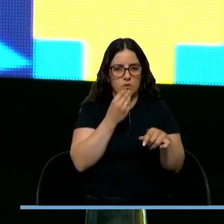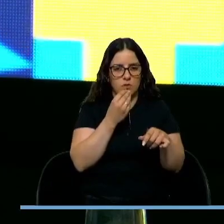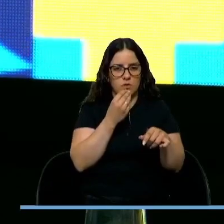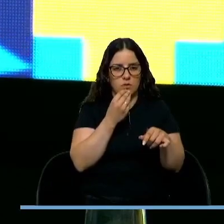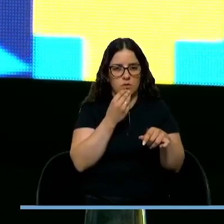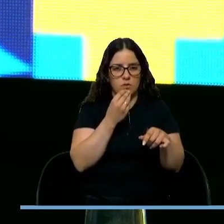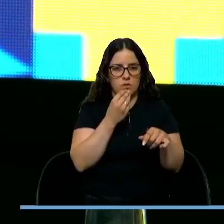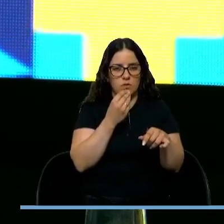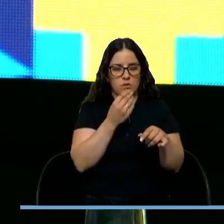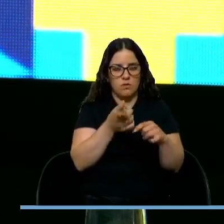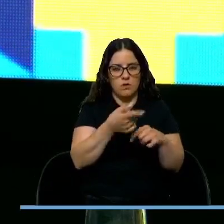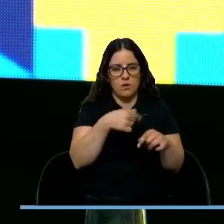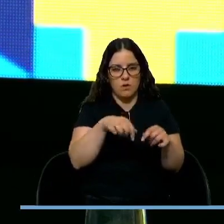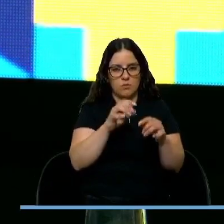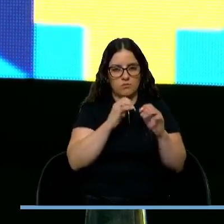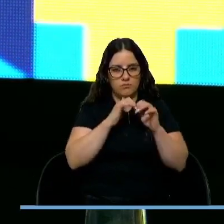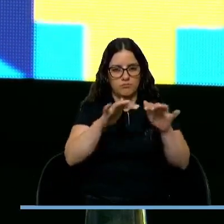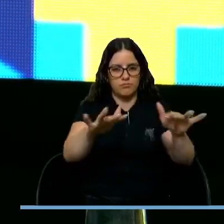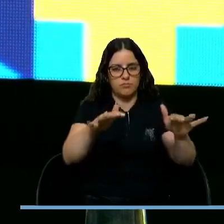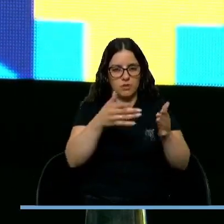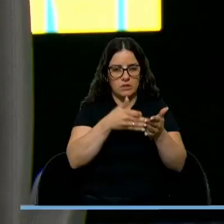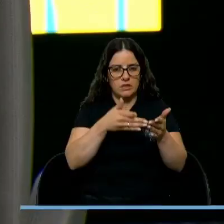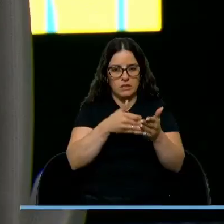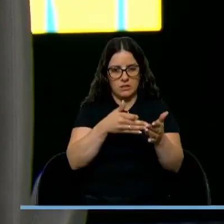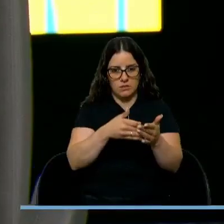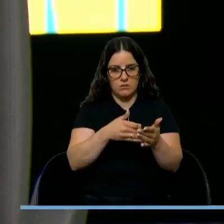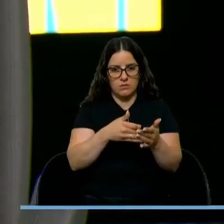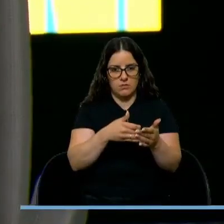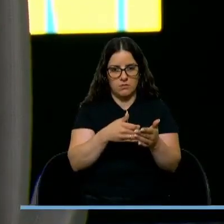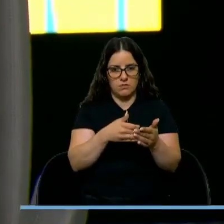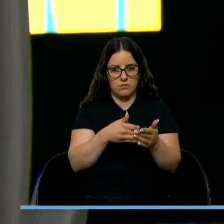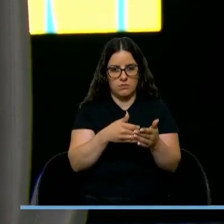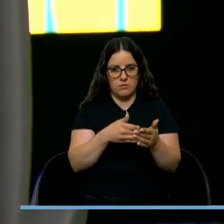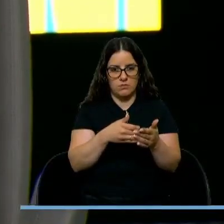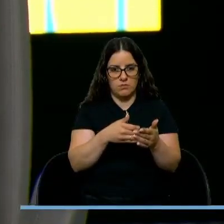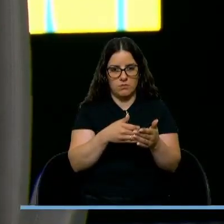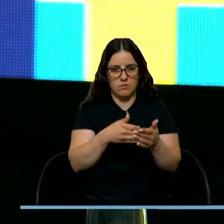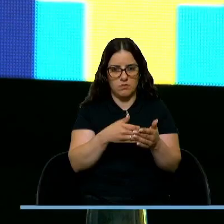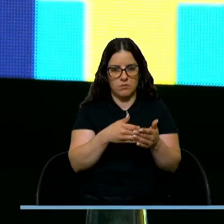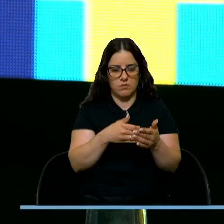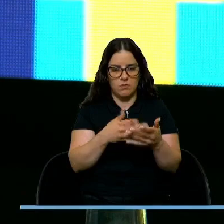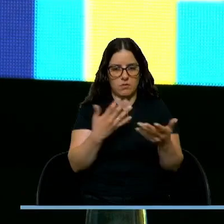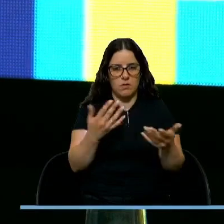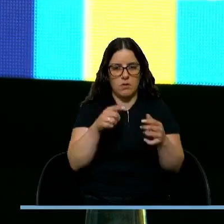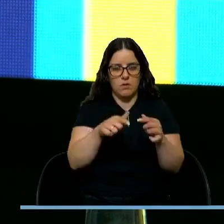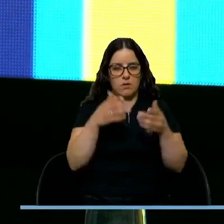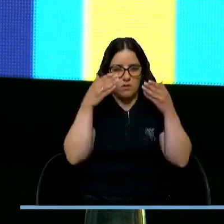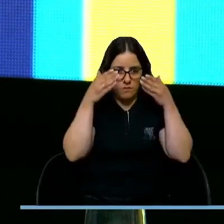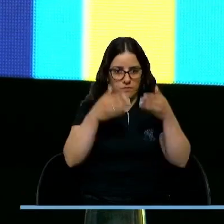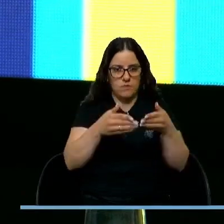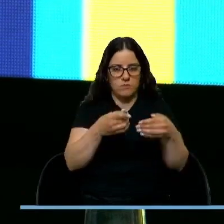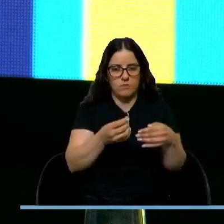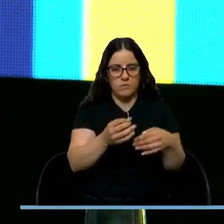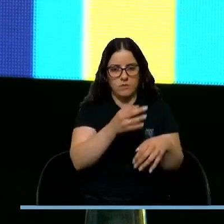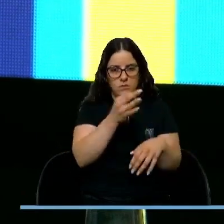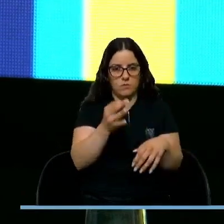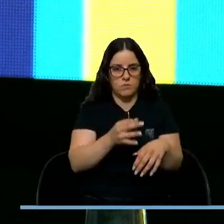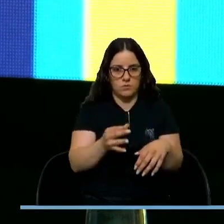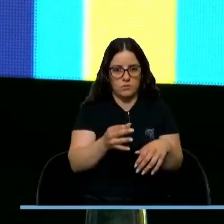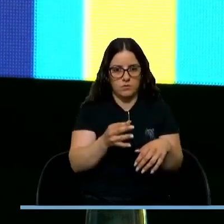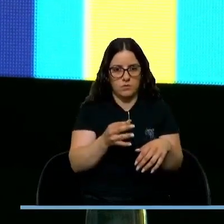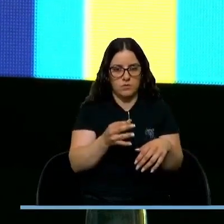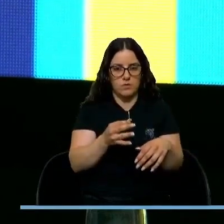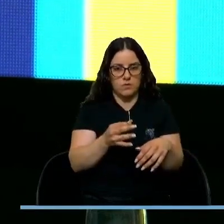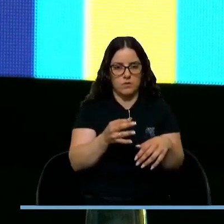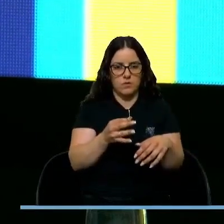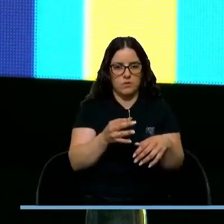that we deliver to our customers, right? So when we put the focus on this 90%, what we are doing together with